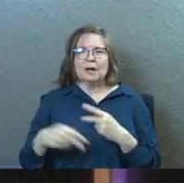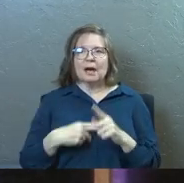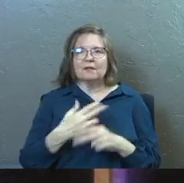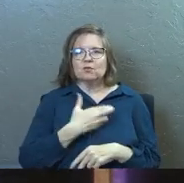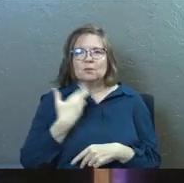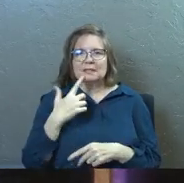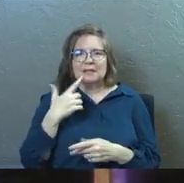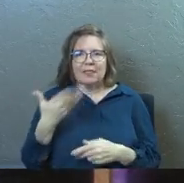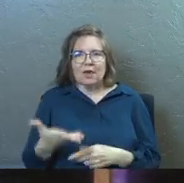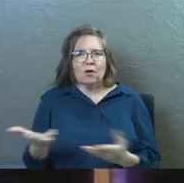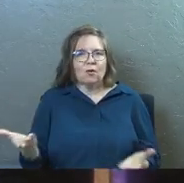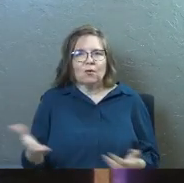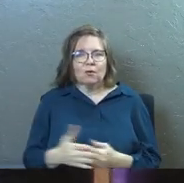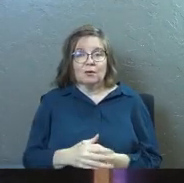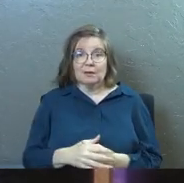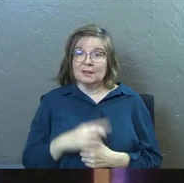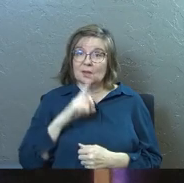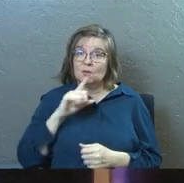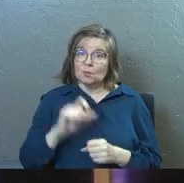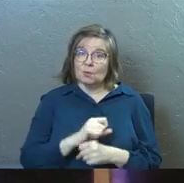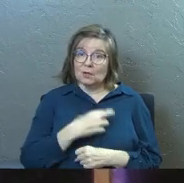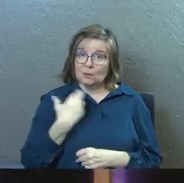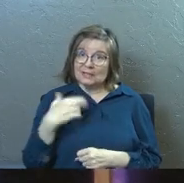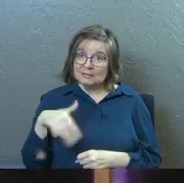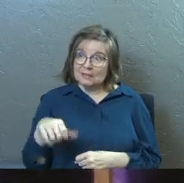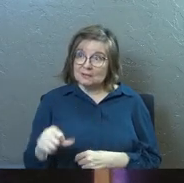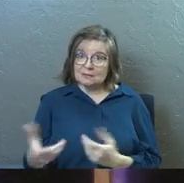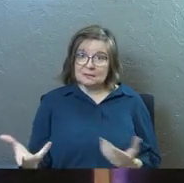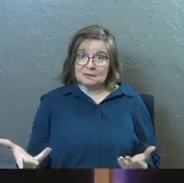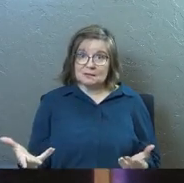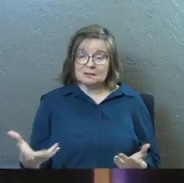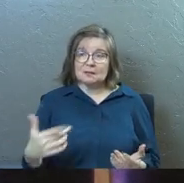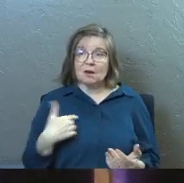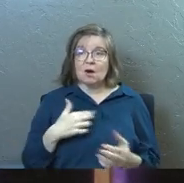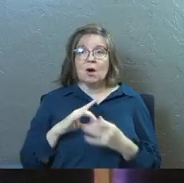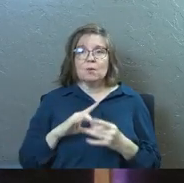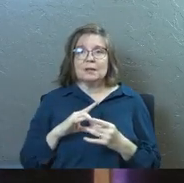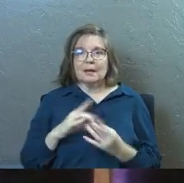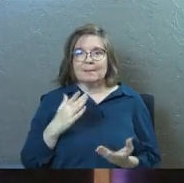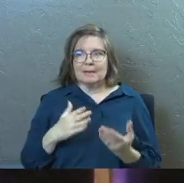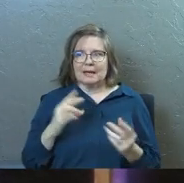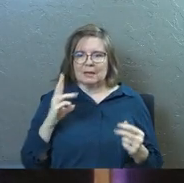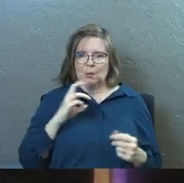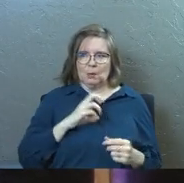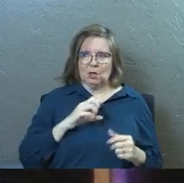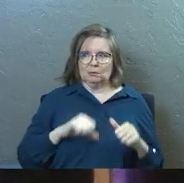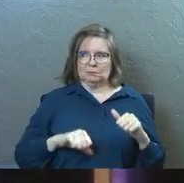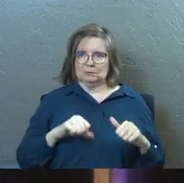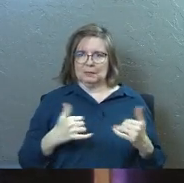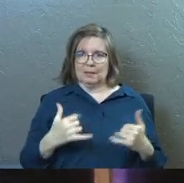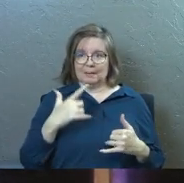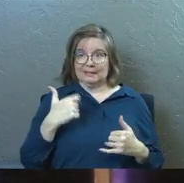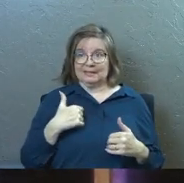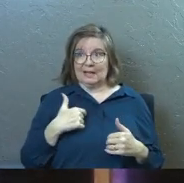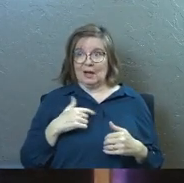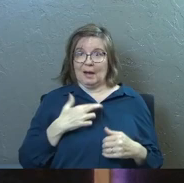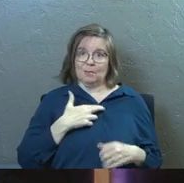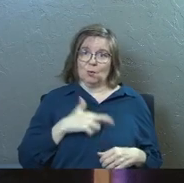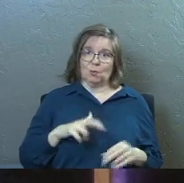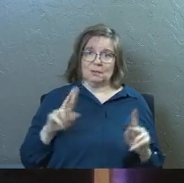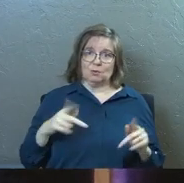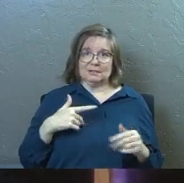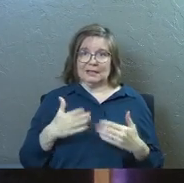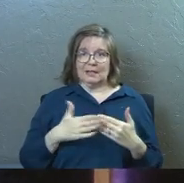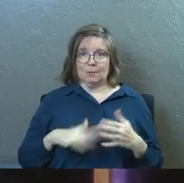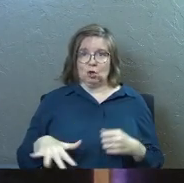kind of risk is there? There's real risk, yes? Well, our relationship might get weird now because now I'm the religious person